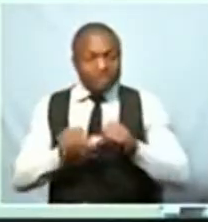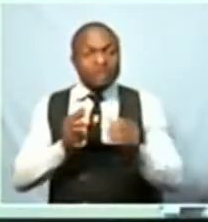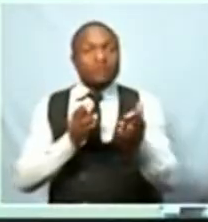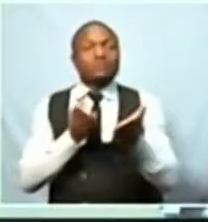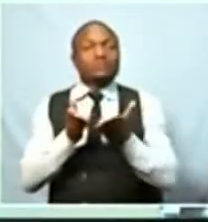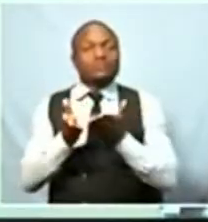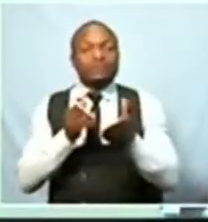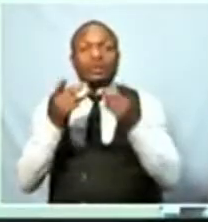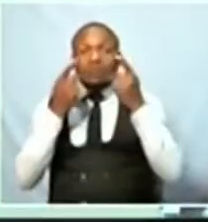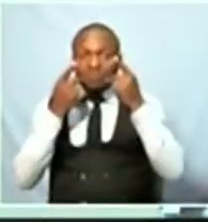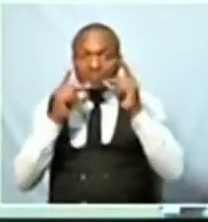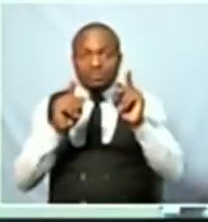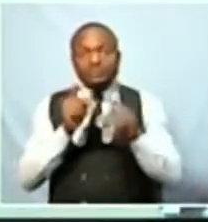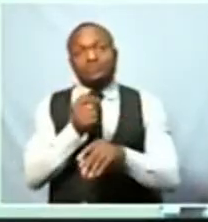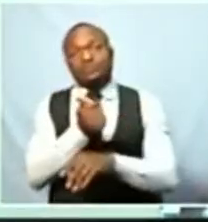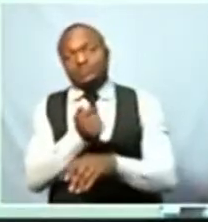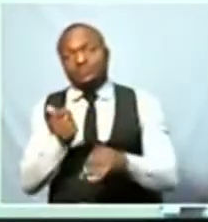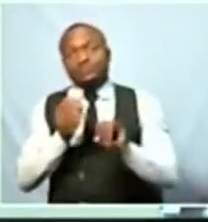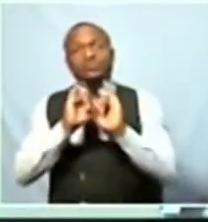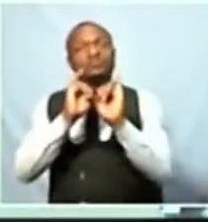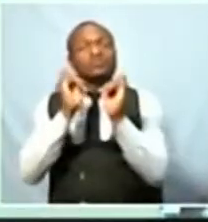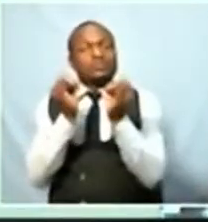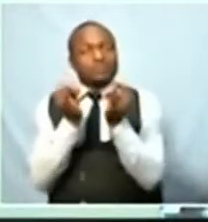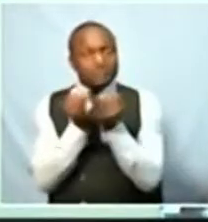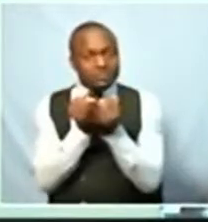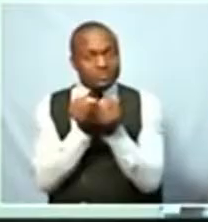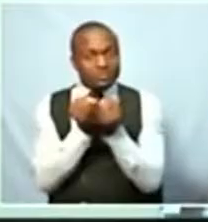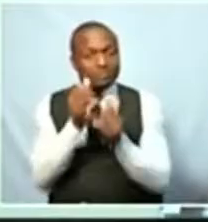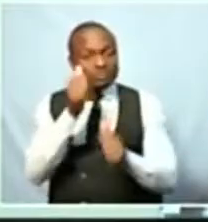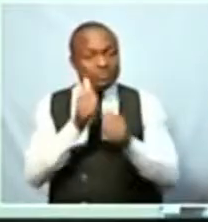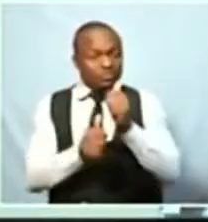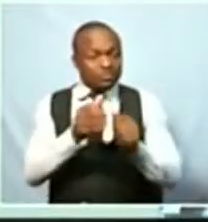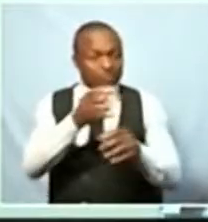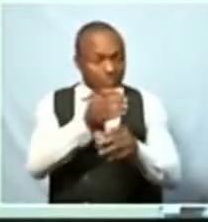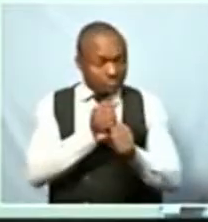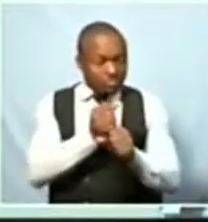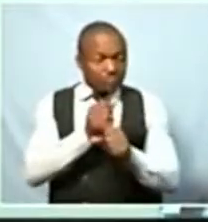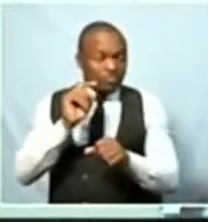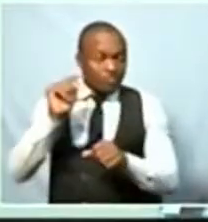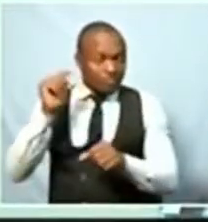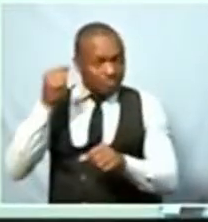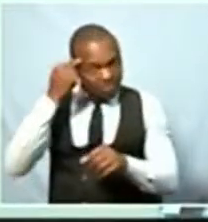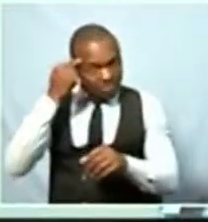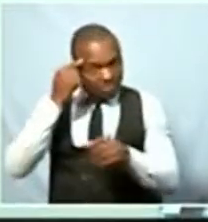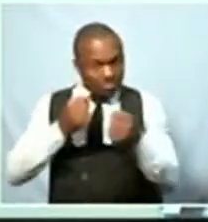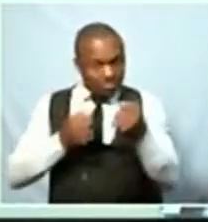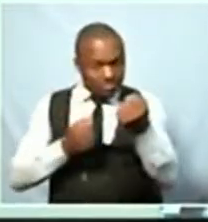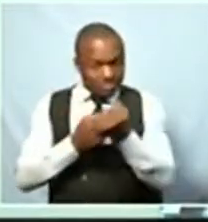public and other institutions that receive government subventions.